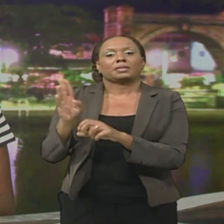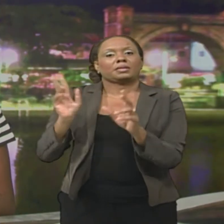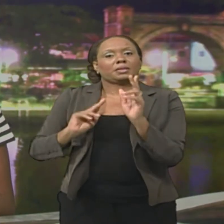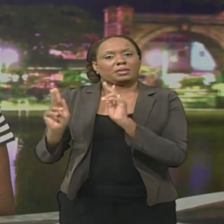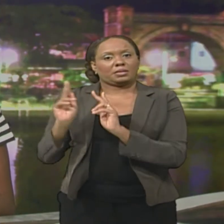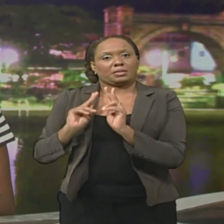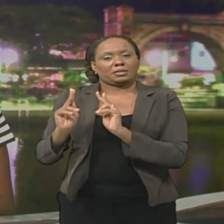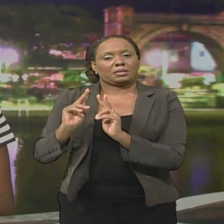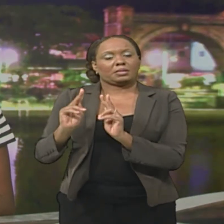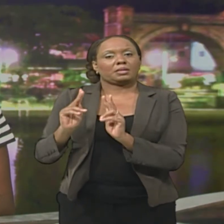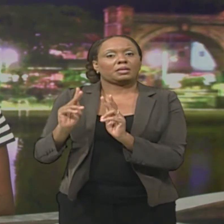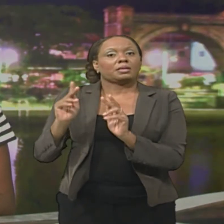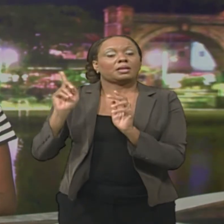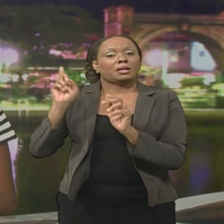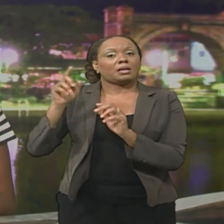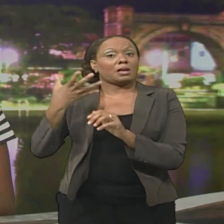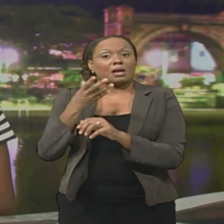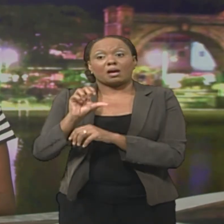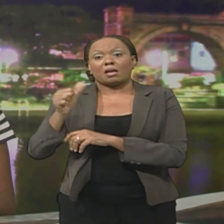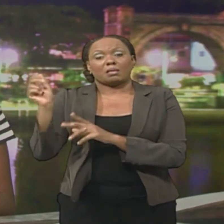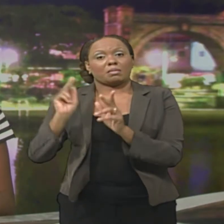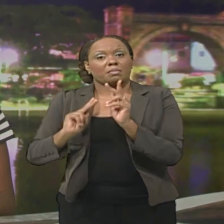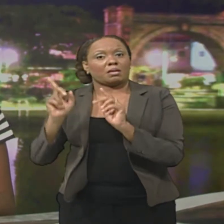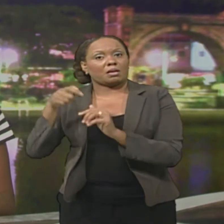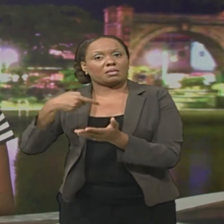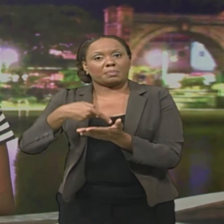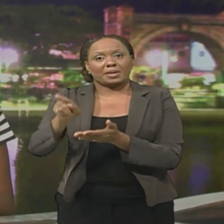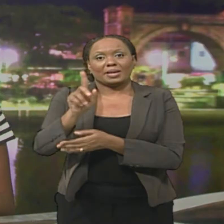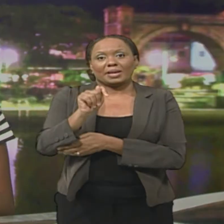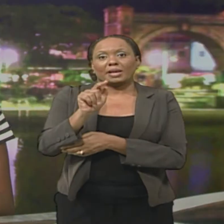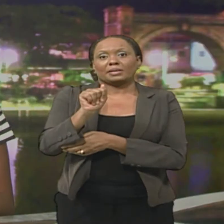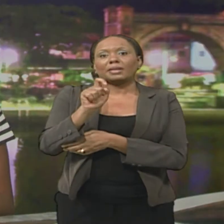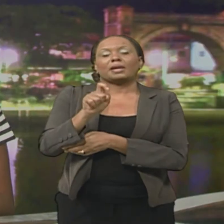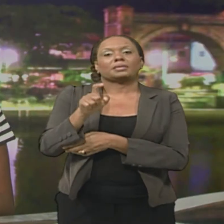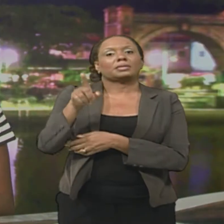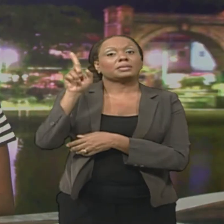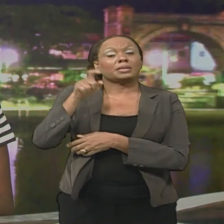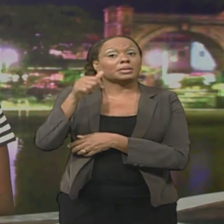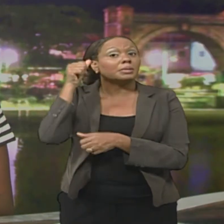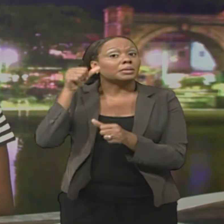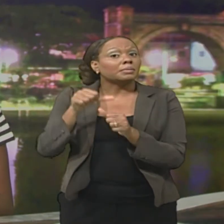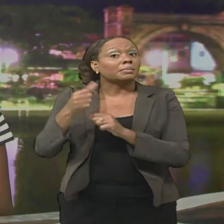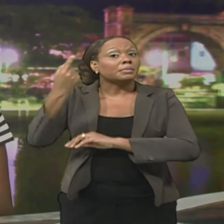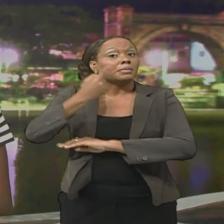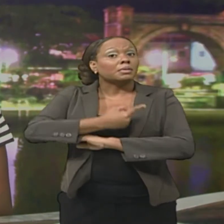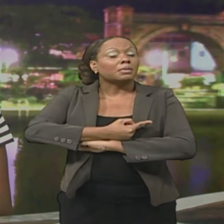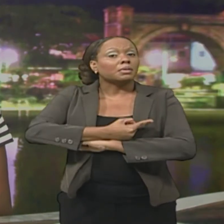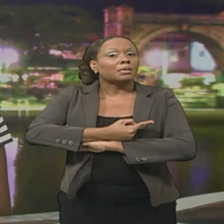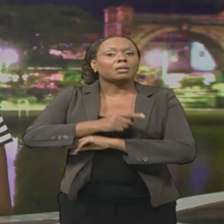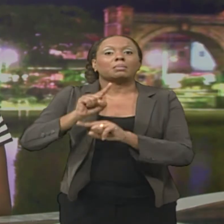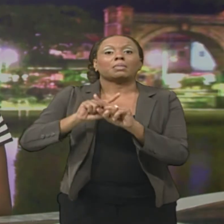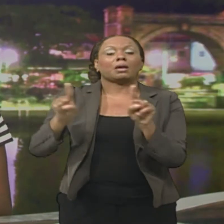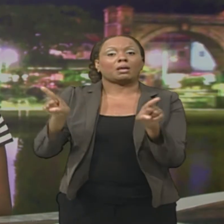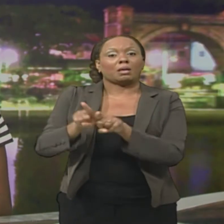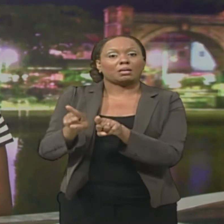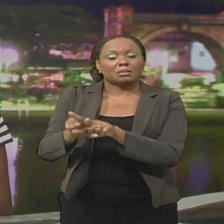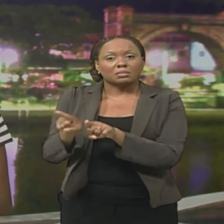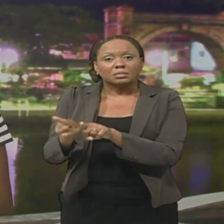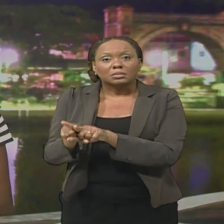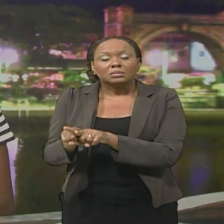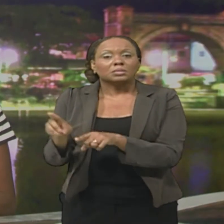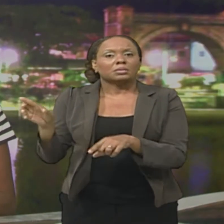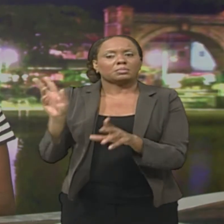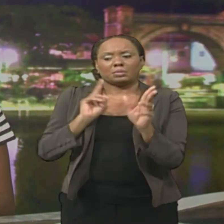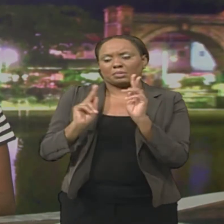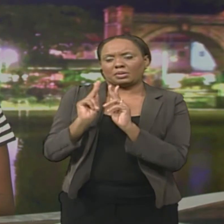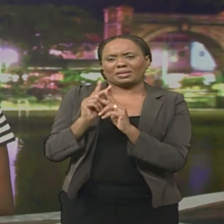to the filing dates for this month. At the same time, however, the BRA is also urging business owners and tax